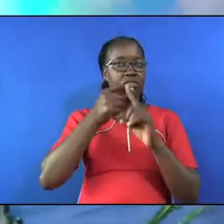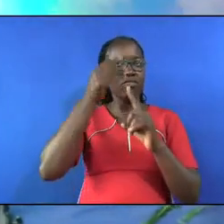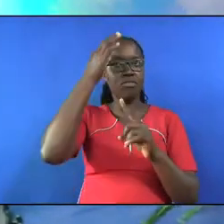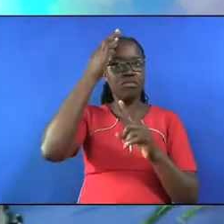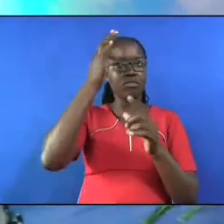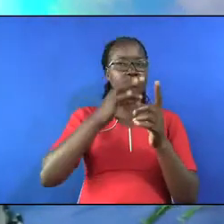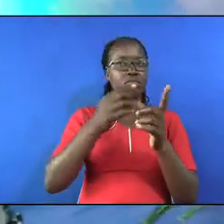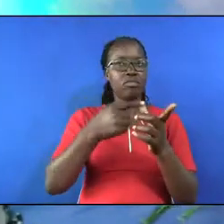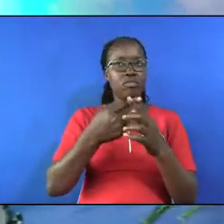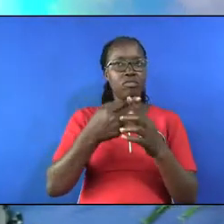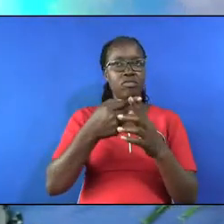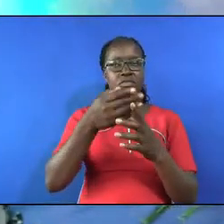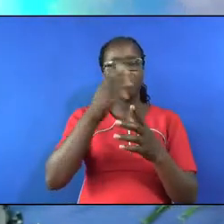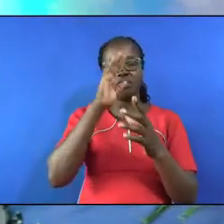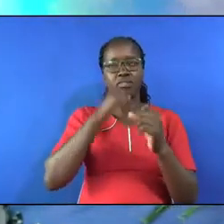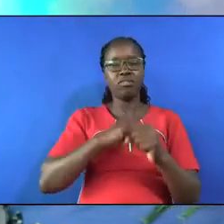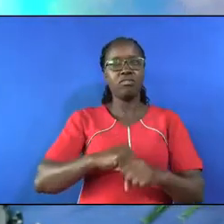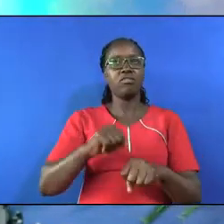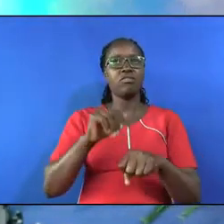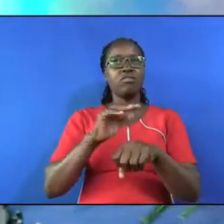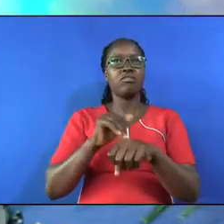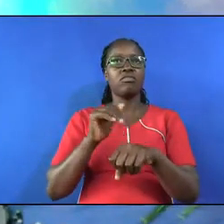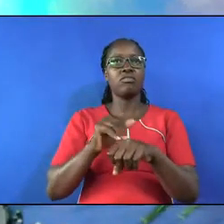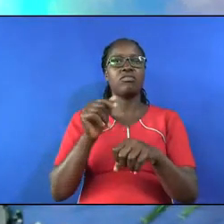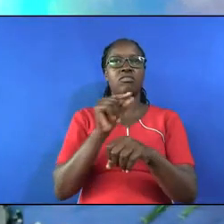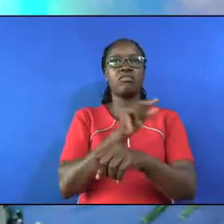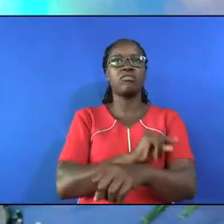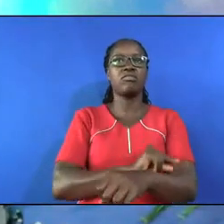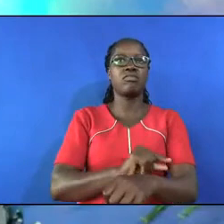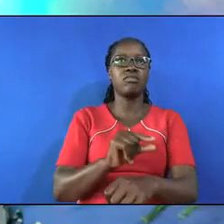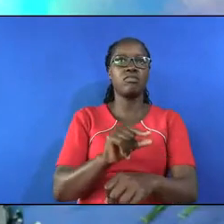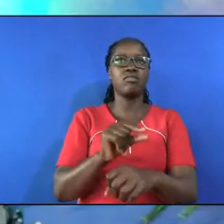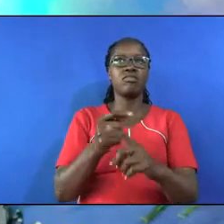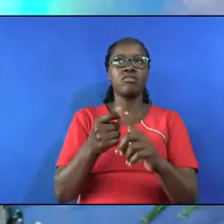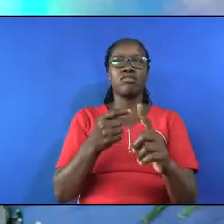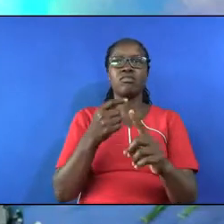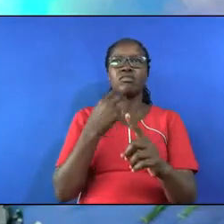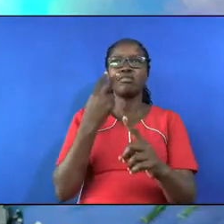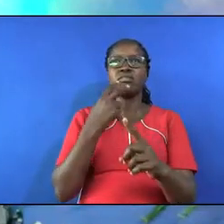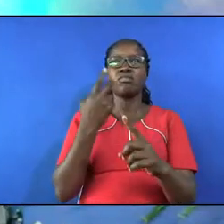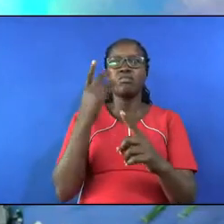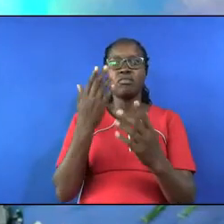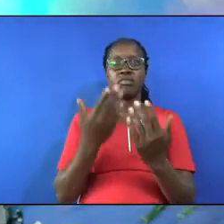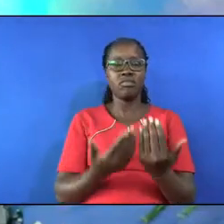then that God will be able to call forth his praise. Out of the lips of who?